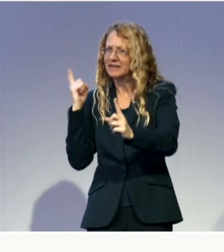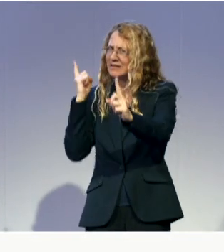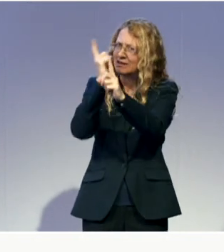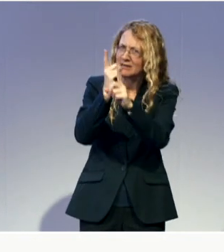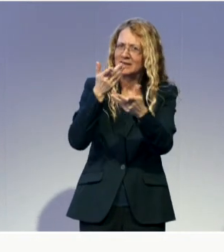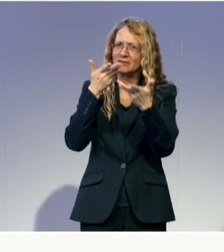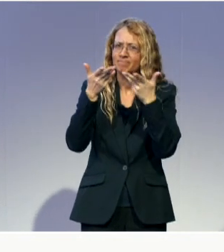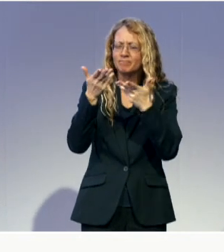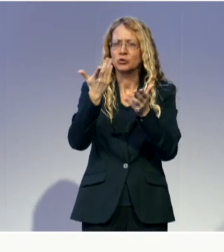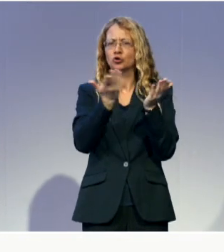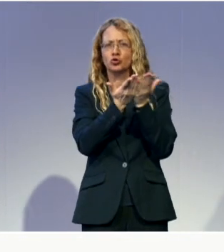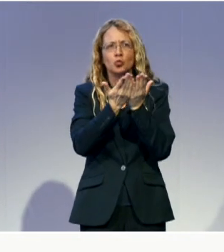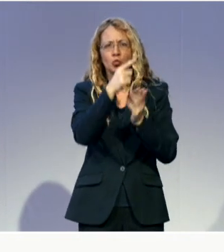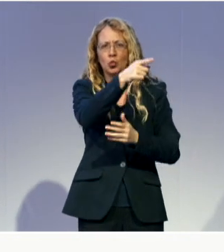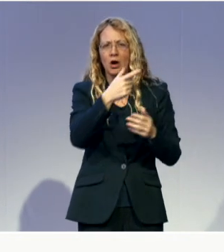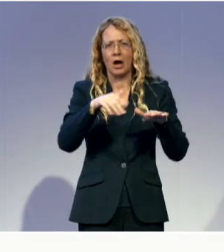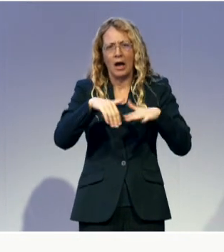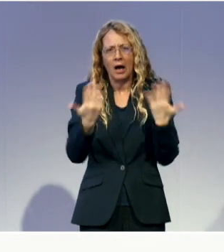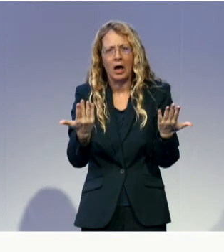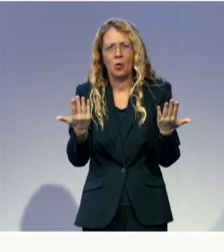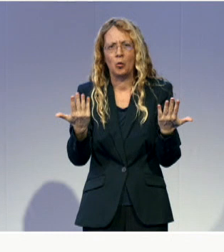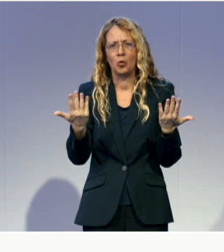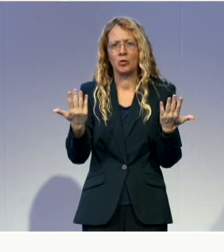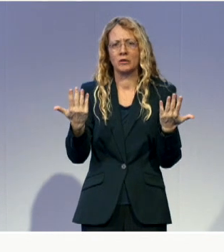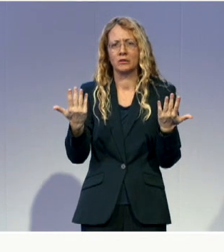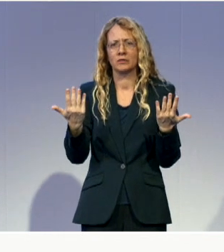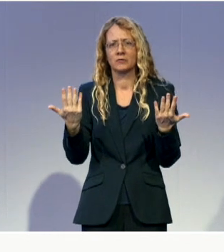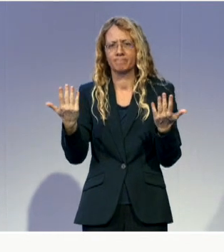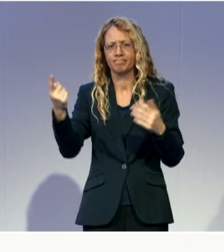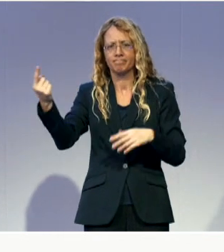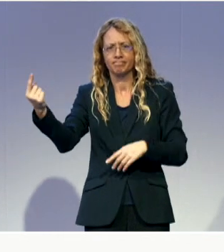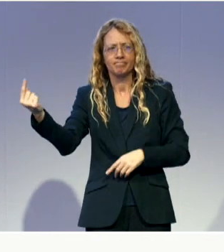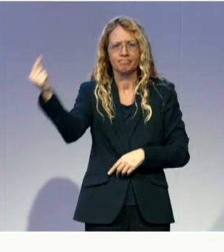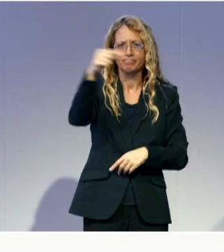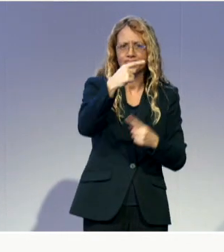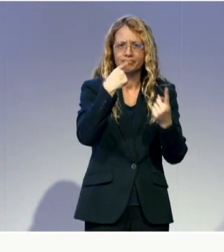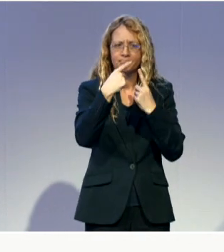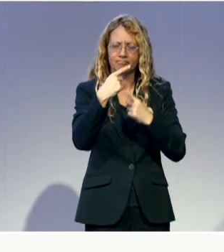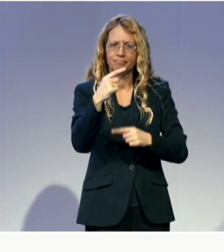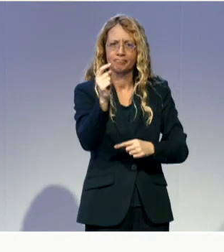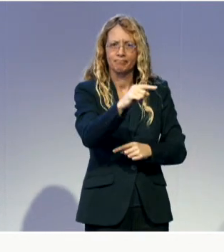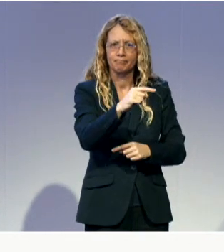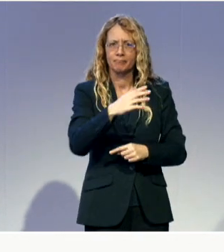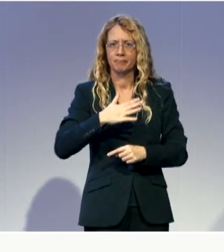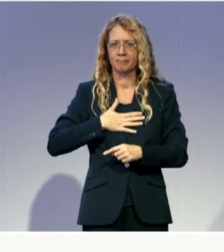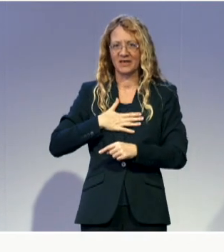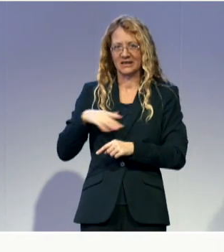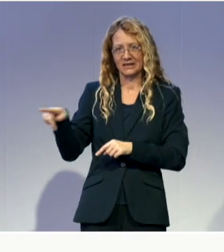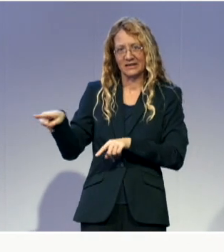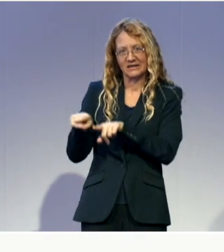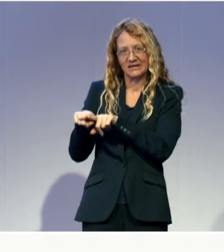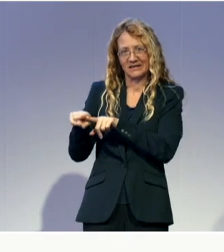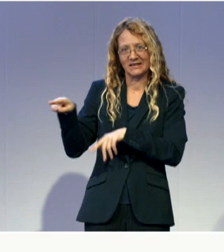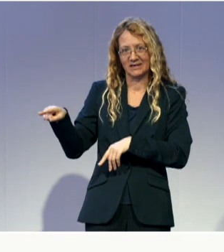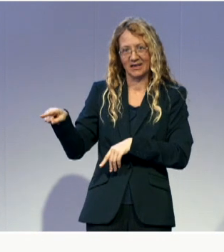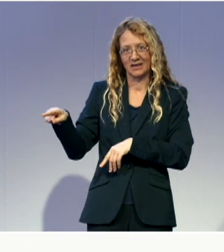system and his intervention, my twin sister became the first severely disabled youngster to be